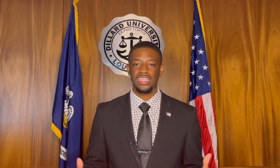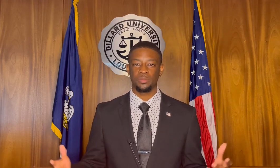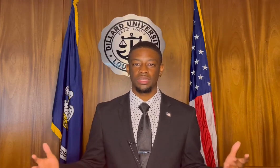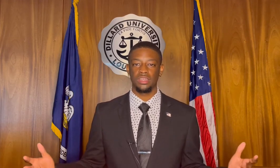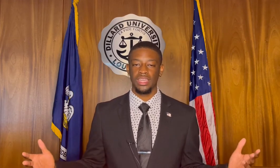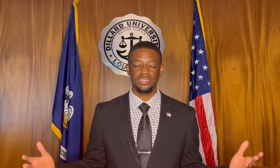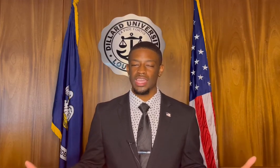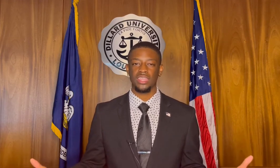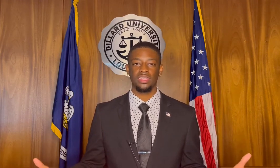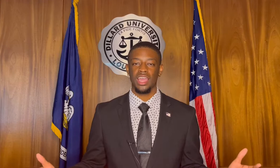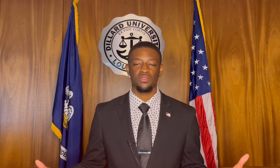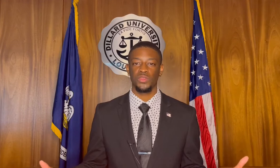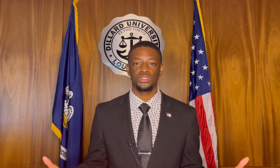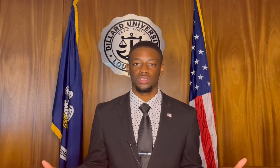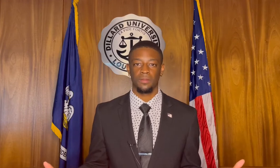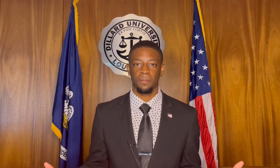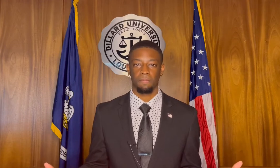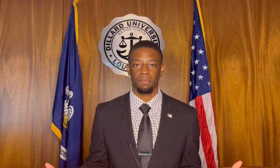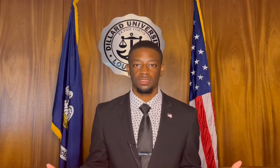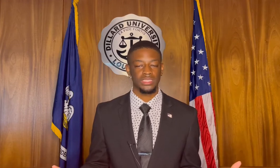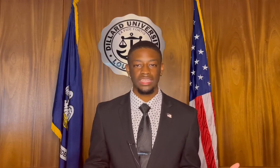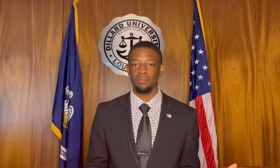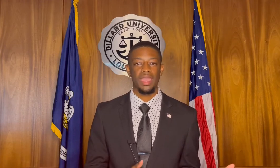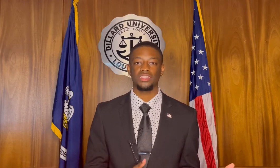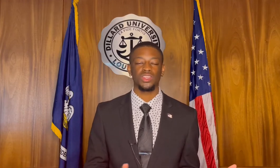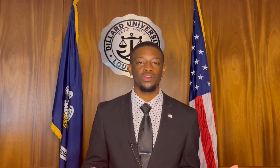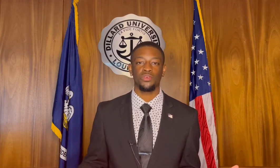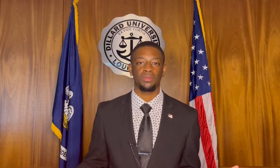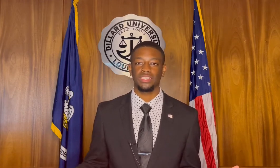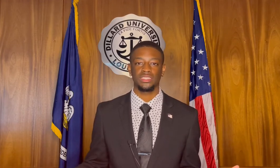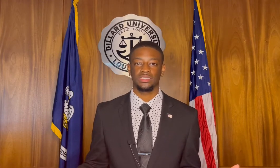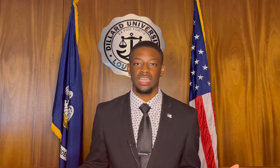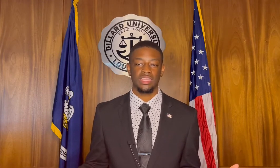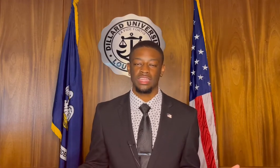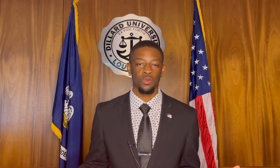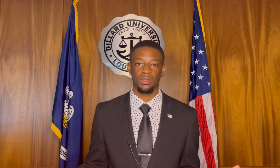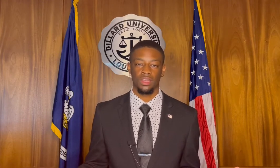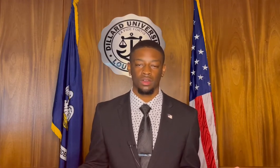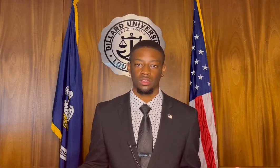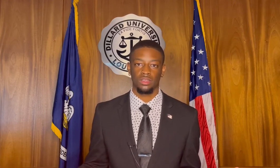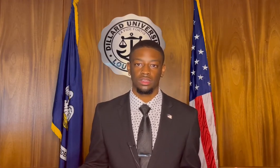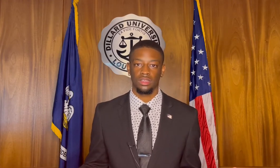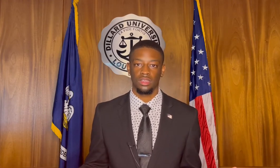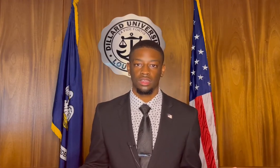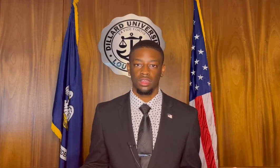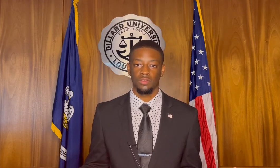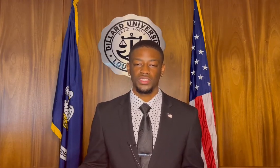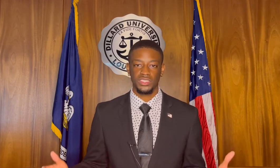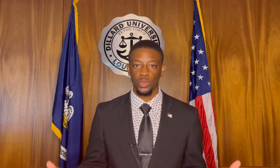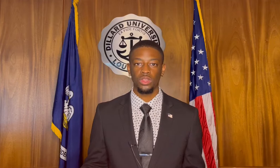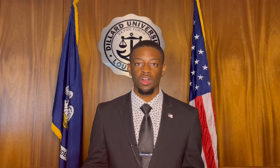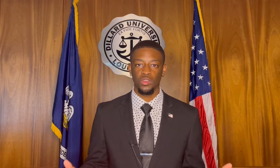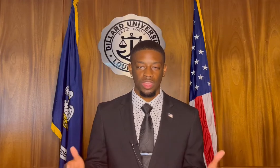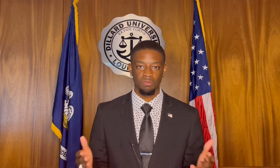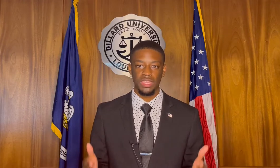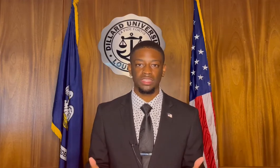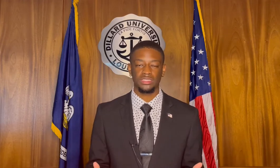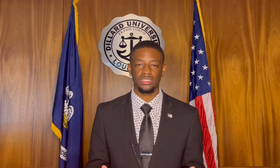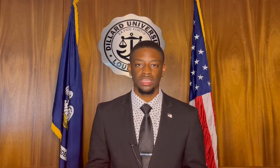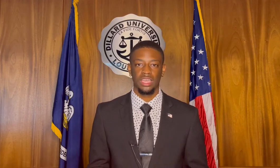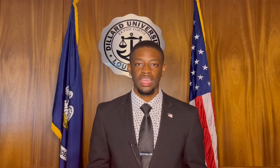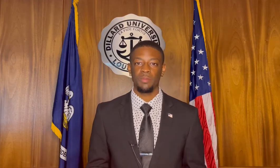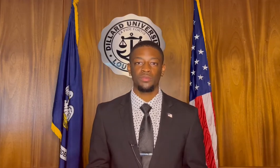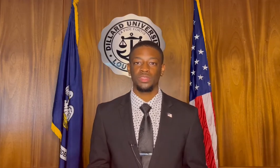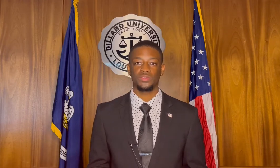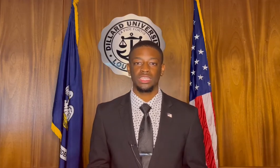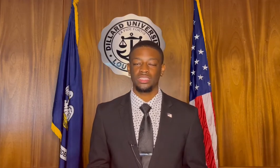2021 has been exactly like Future, taking the mask off of places that they don't belong. For so long you have done